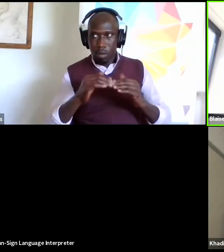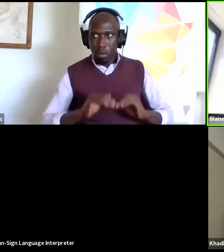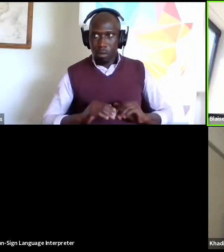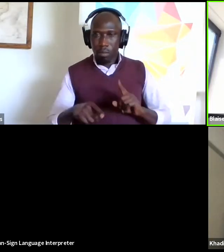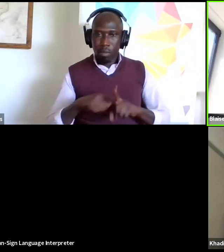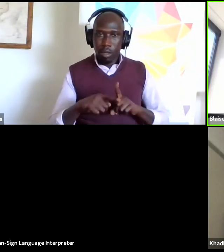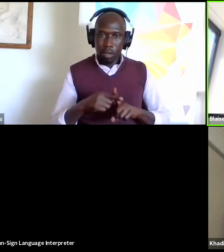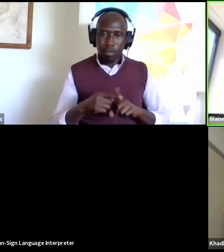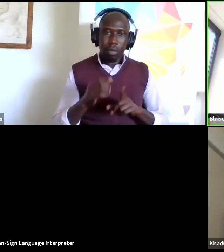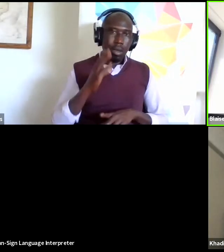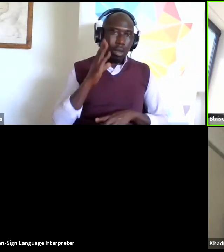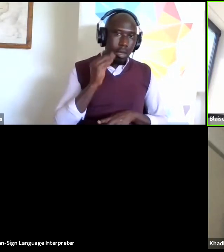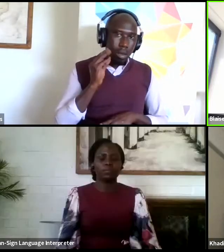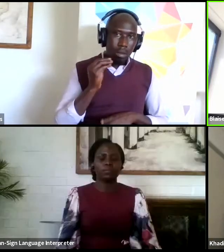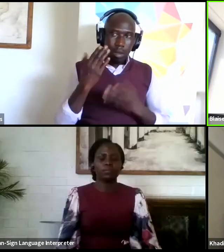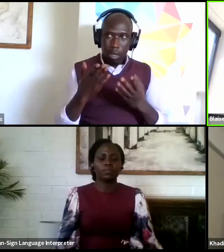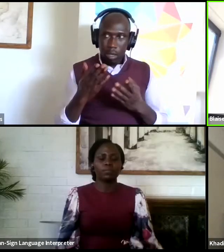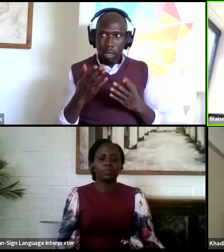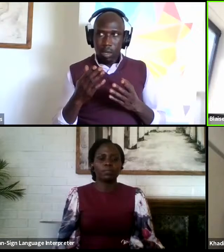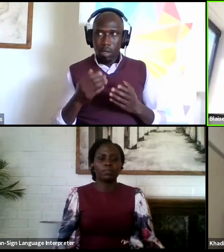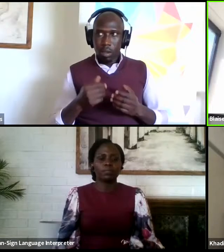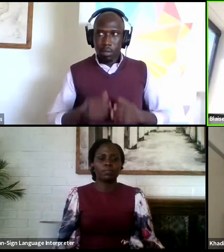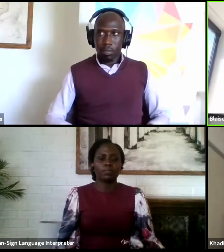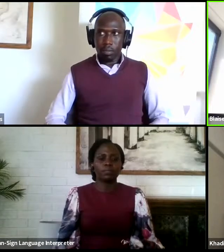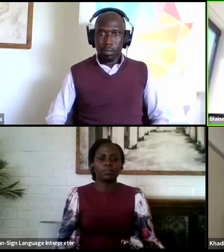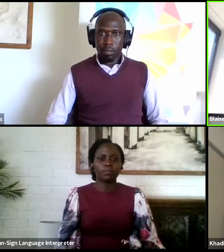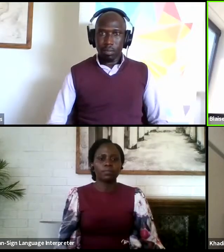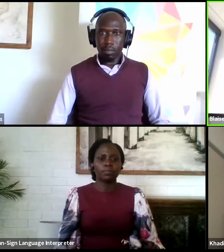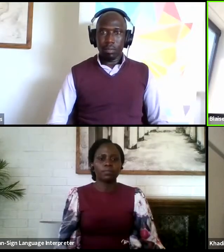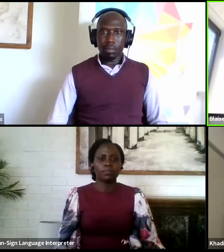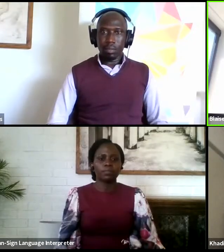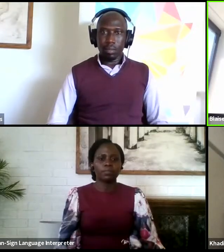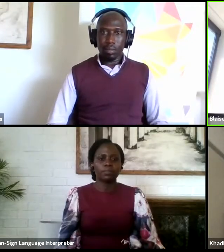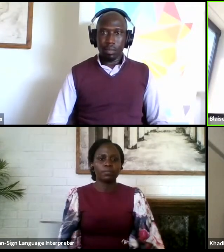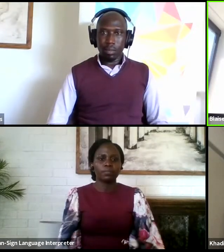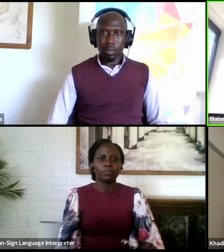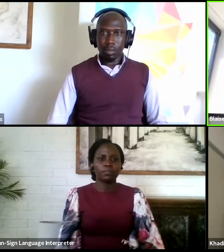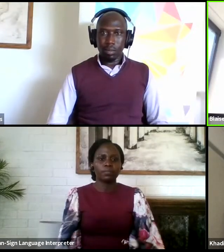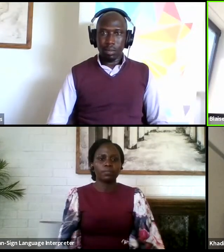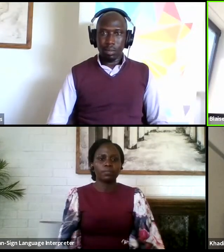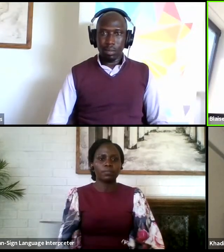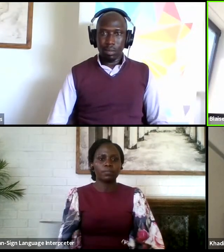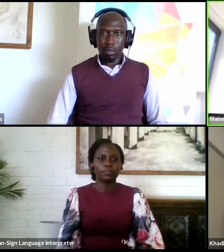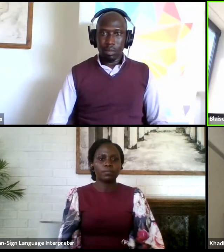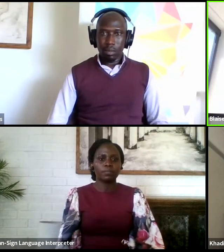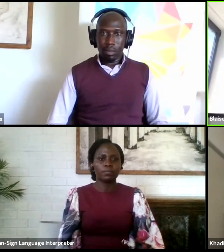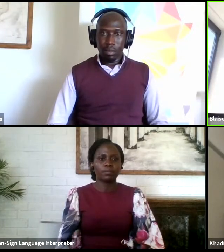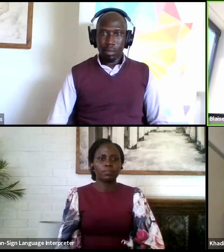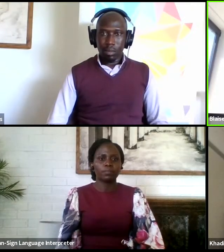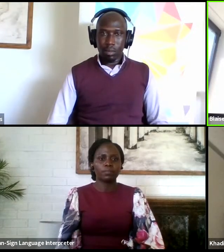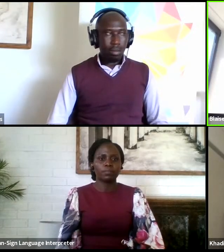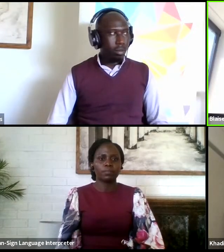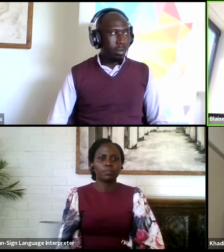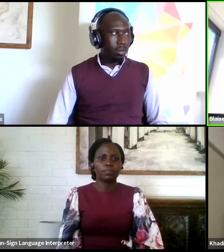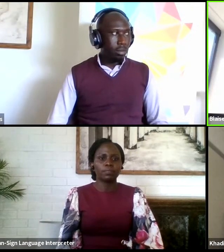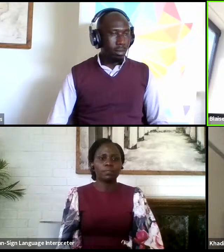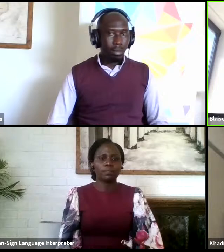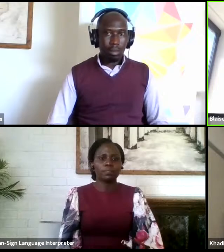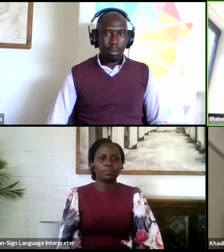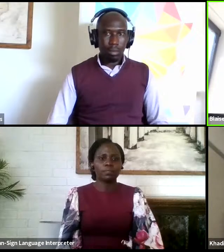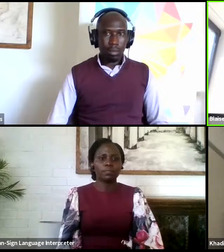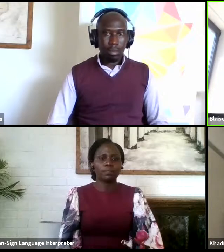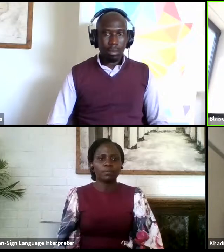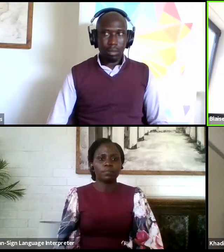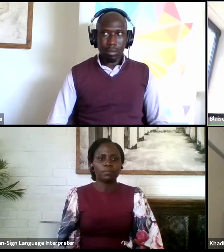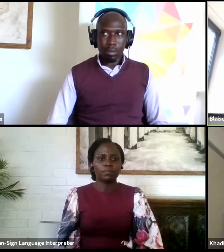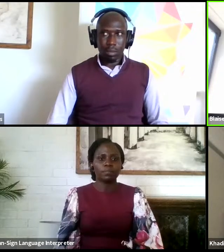experiences. Rwanda's national identity card and India's Aadhaar ID system, as well as Estonia's eID,